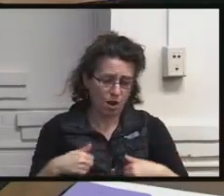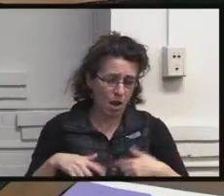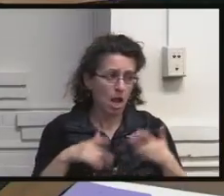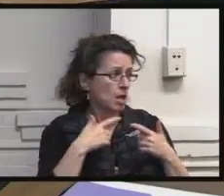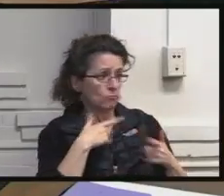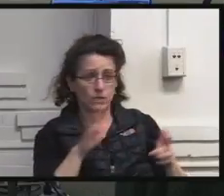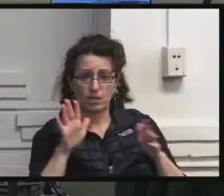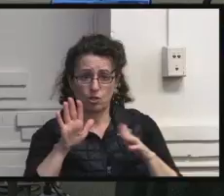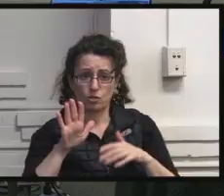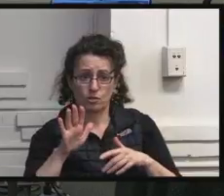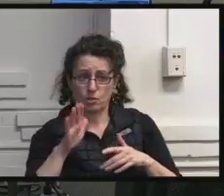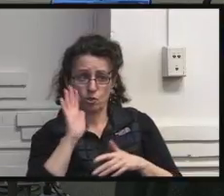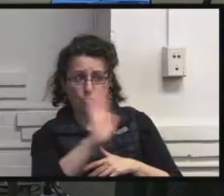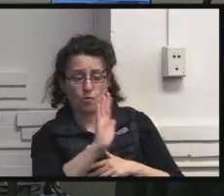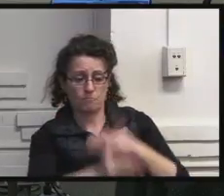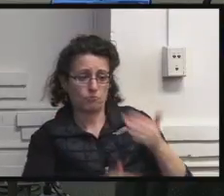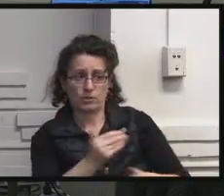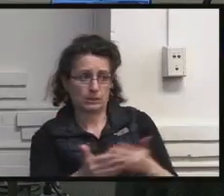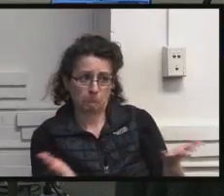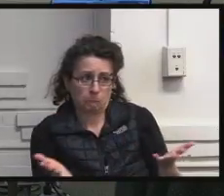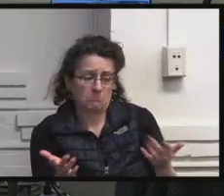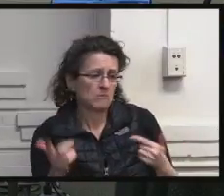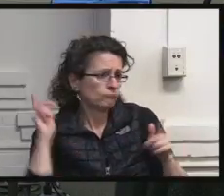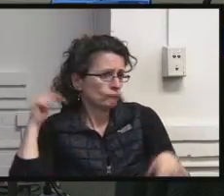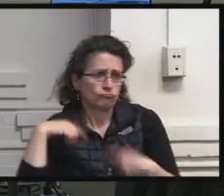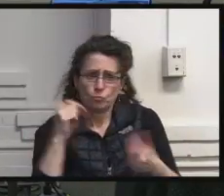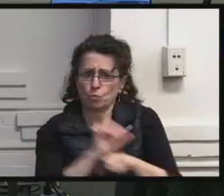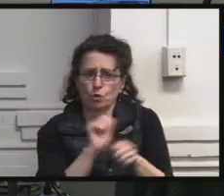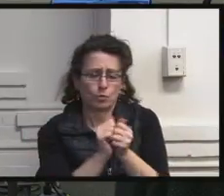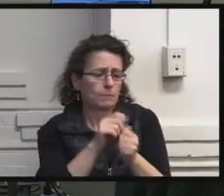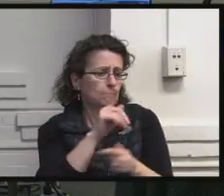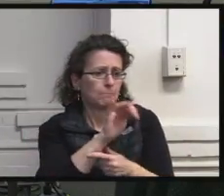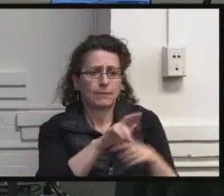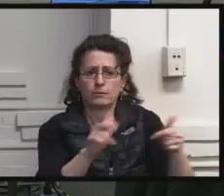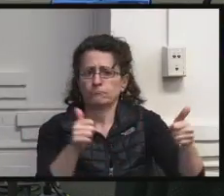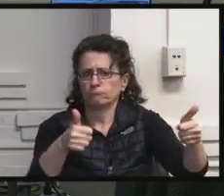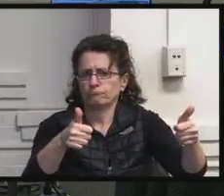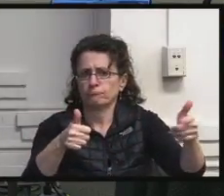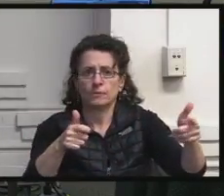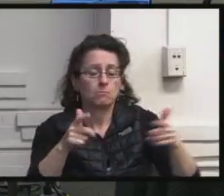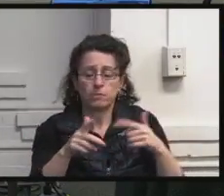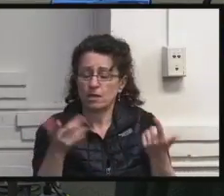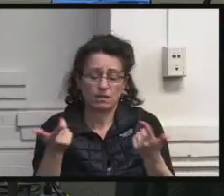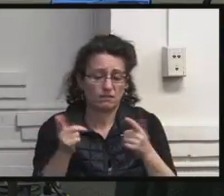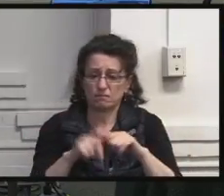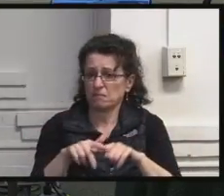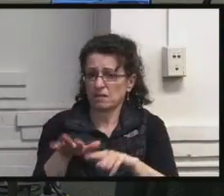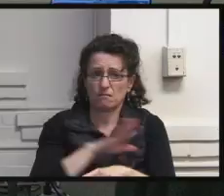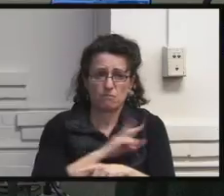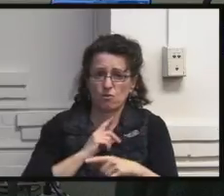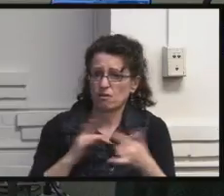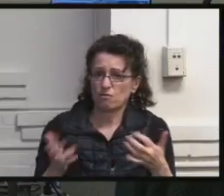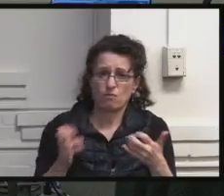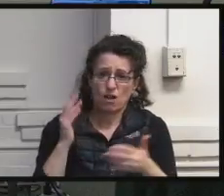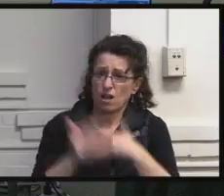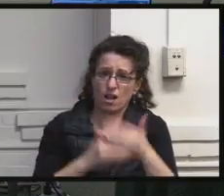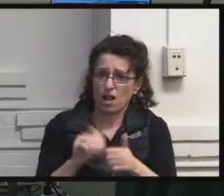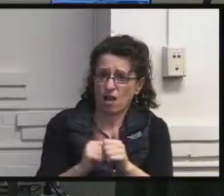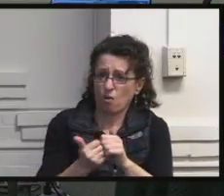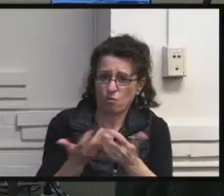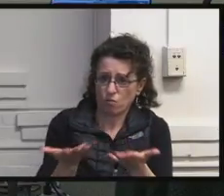politics works. I've been working with Peter the whole time, and he's been great to work with, but however you want to proceed is fine with